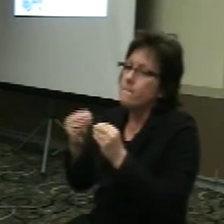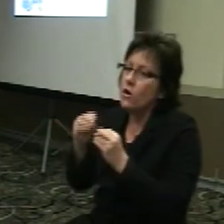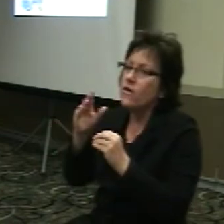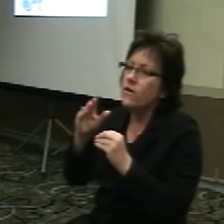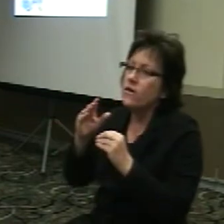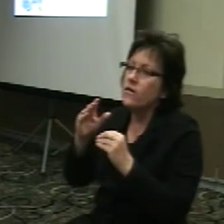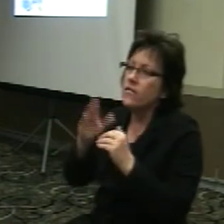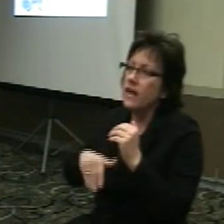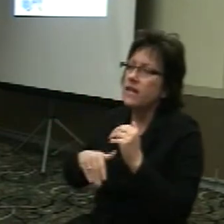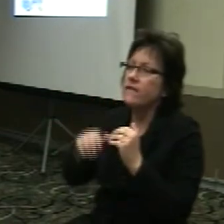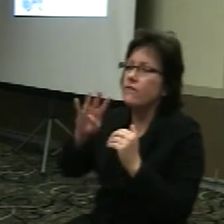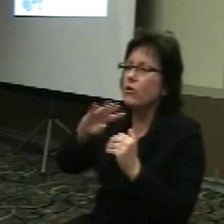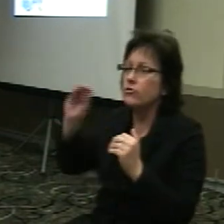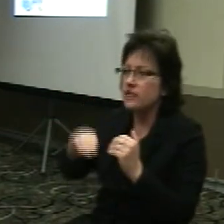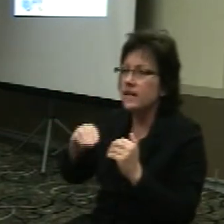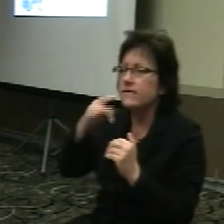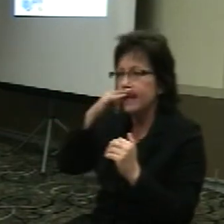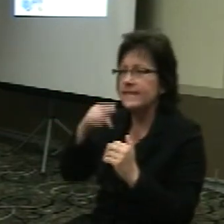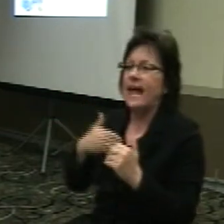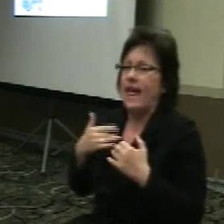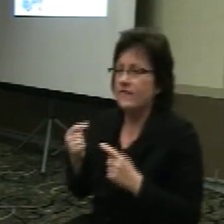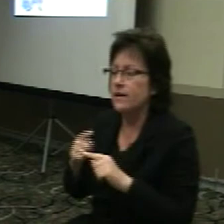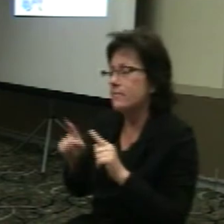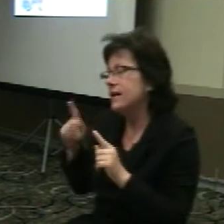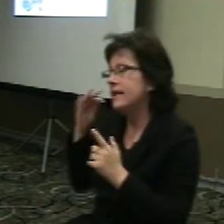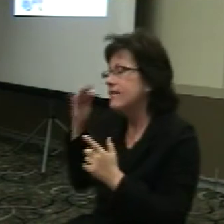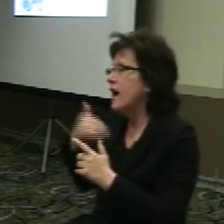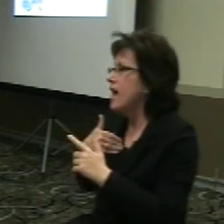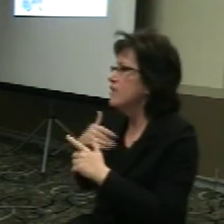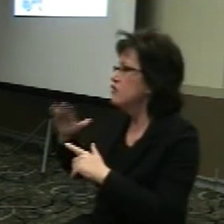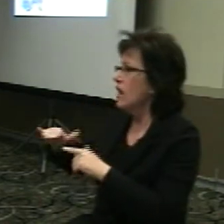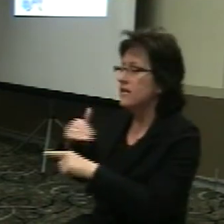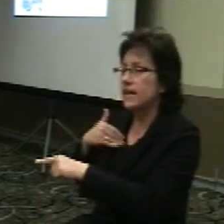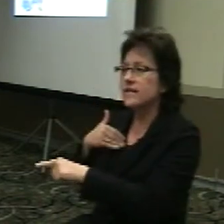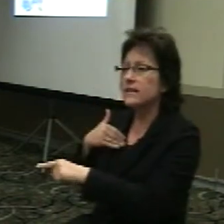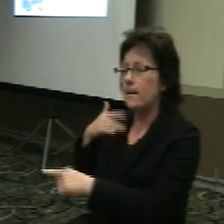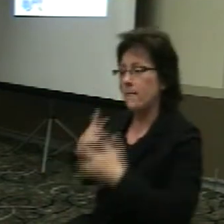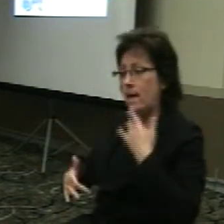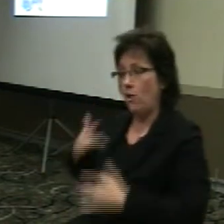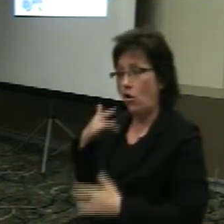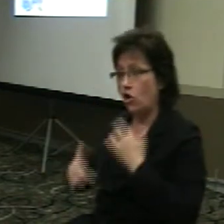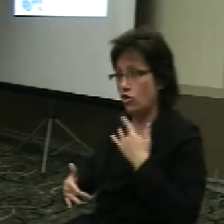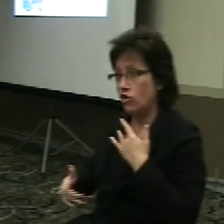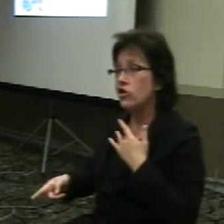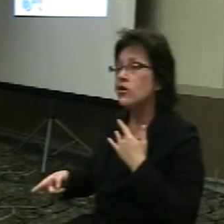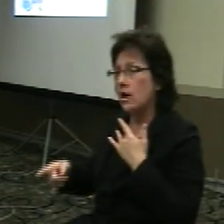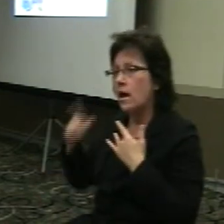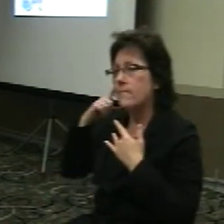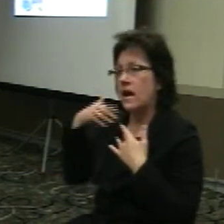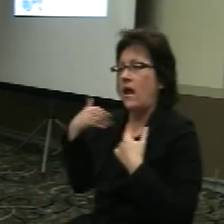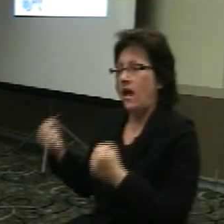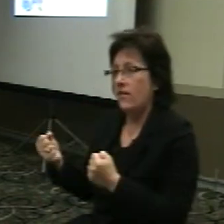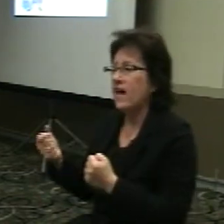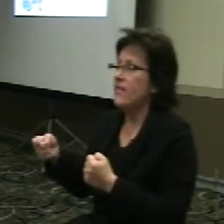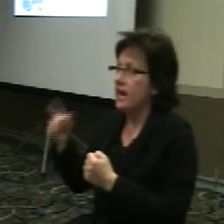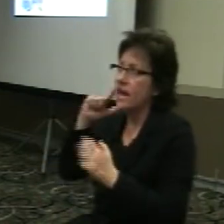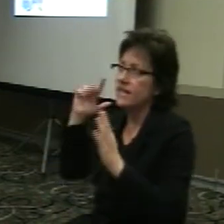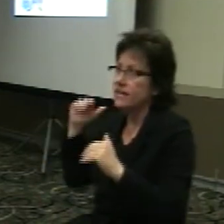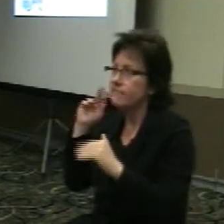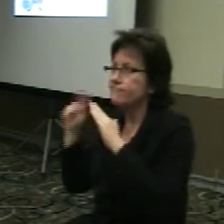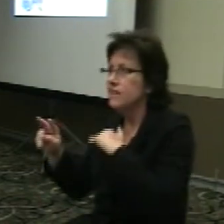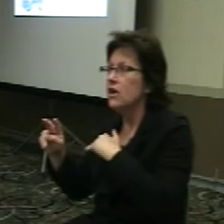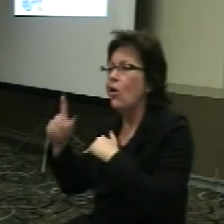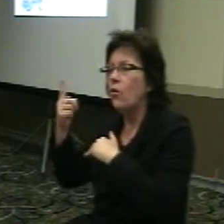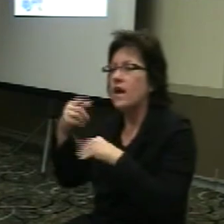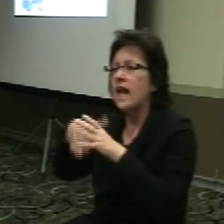have it. So for example, if I have a child who's got bipolar, mental health issues in general, right now they anticipate that 1 in 5 children sitting in